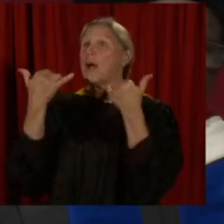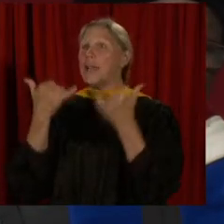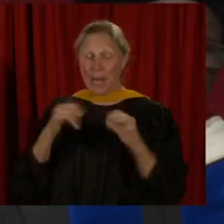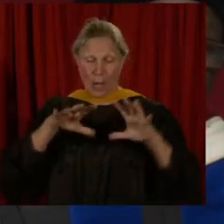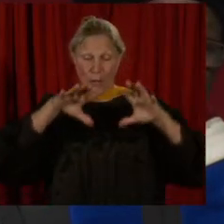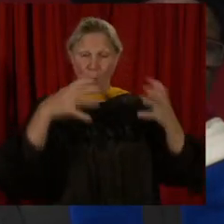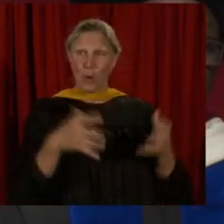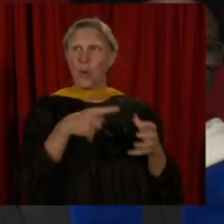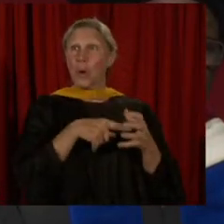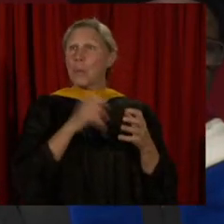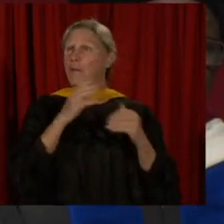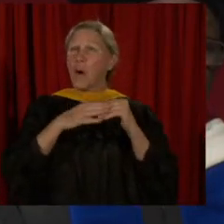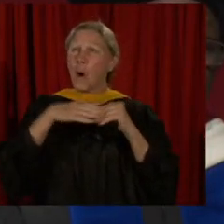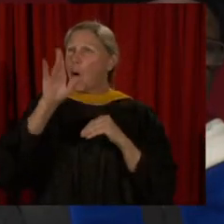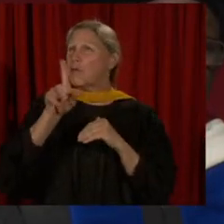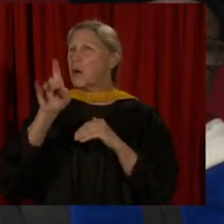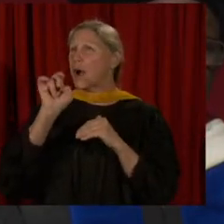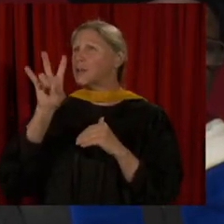more than